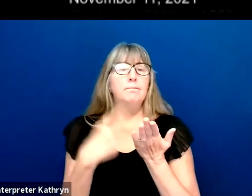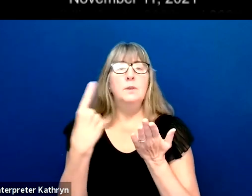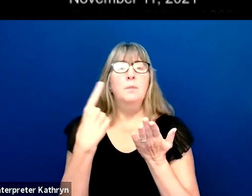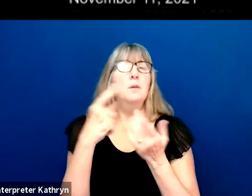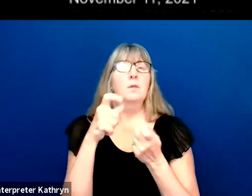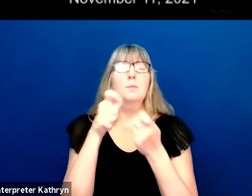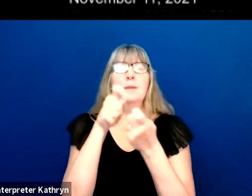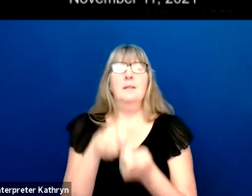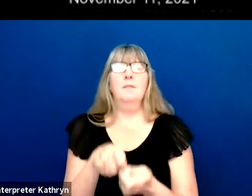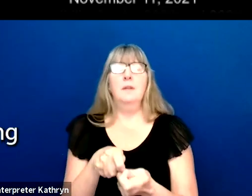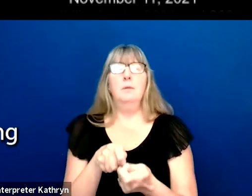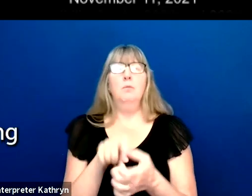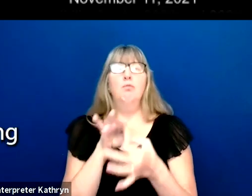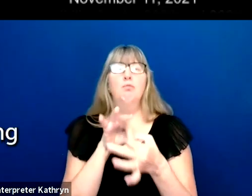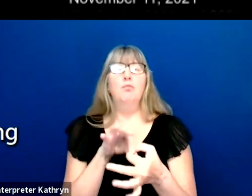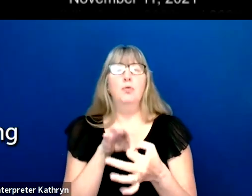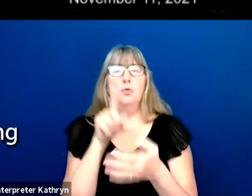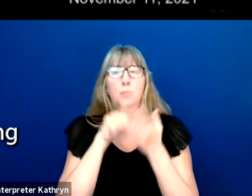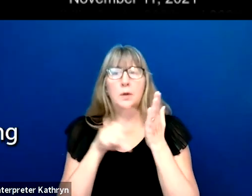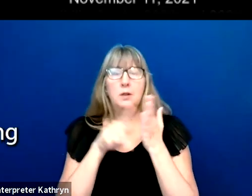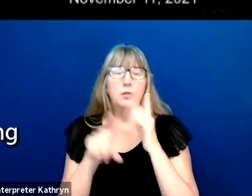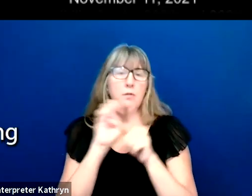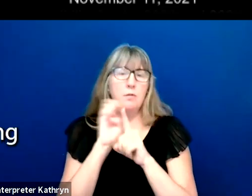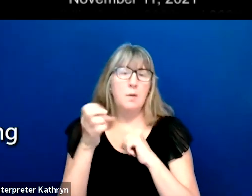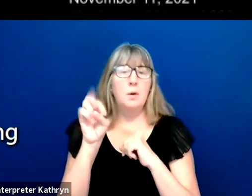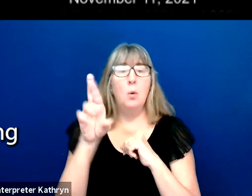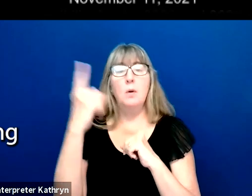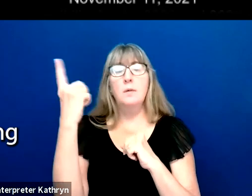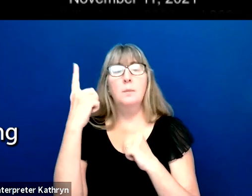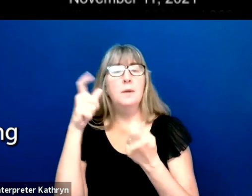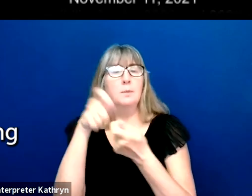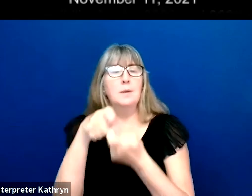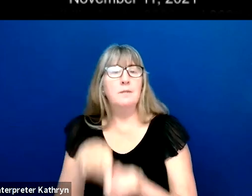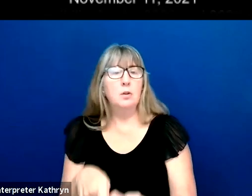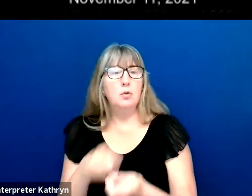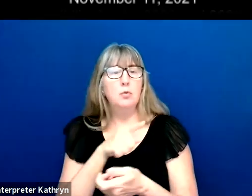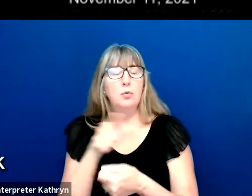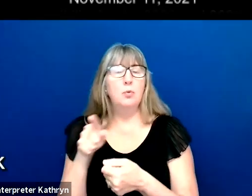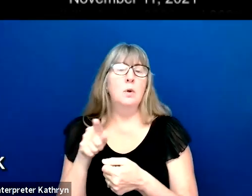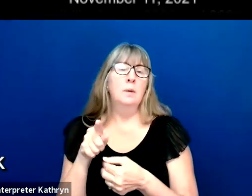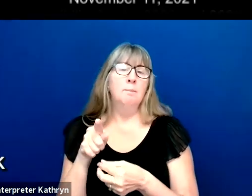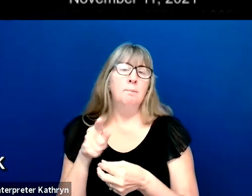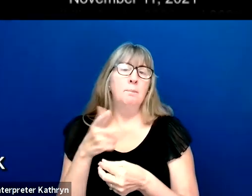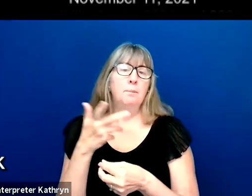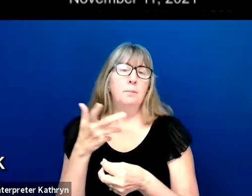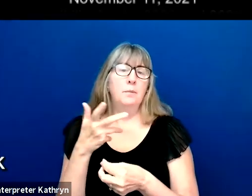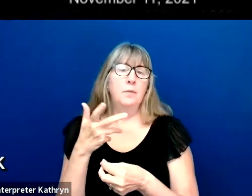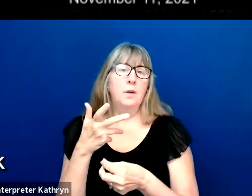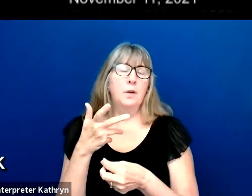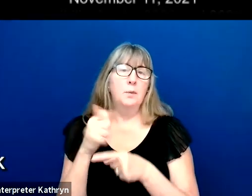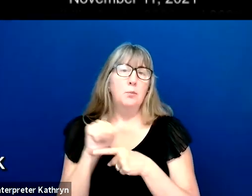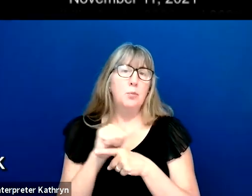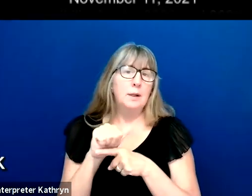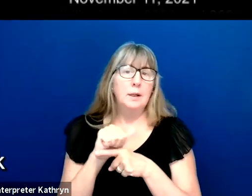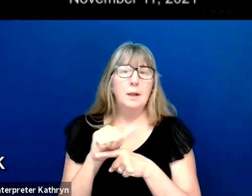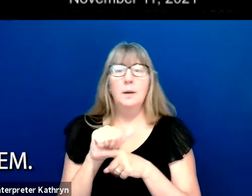specific to the research environment, or something perhaps specific to the practicum placement or the